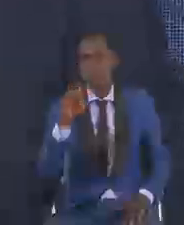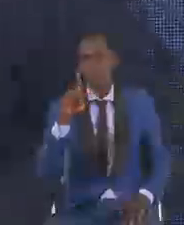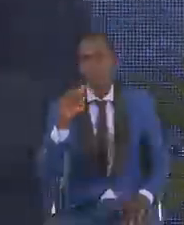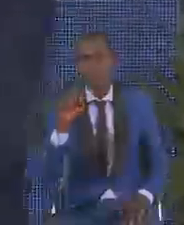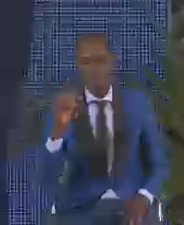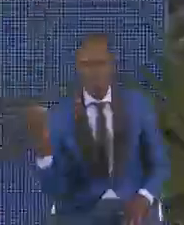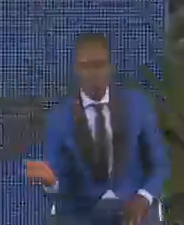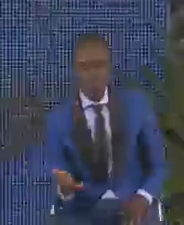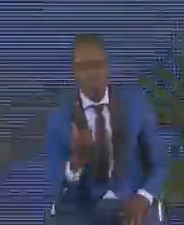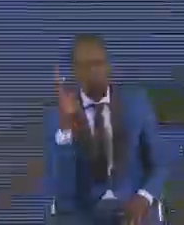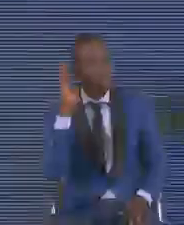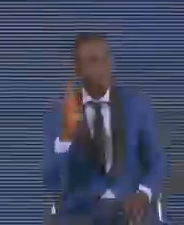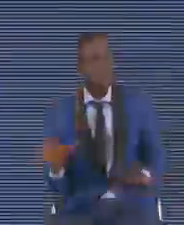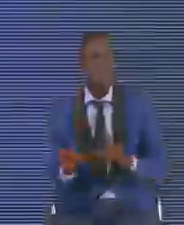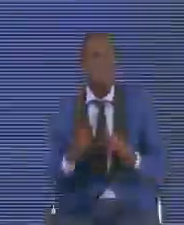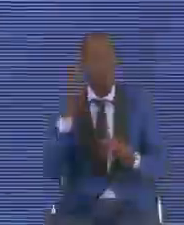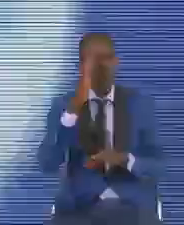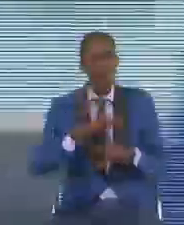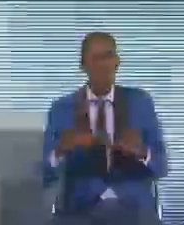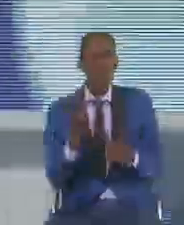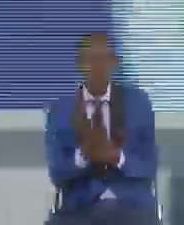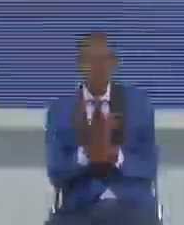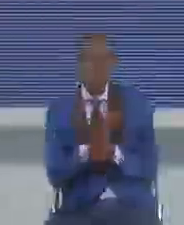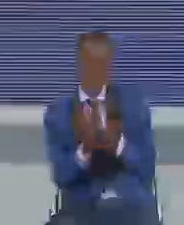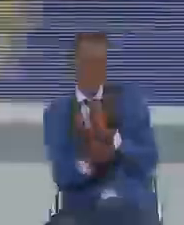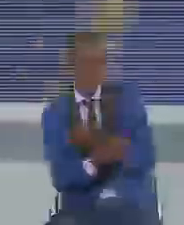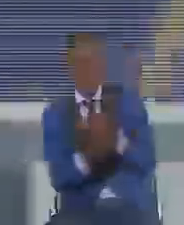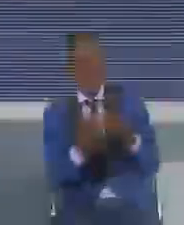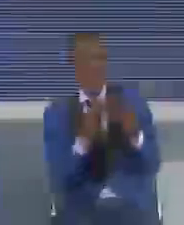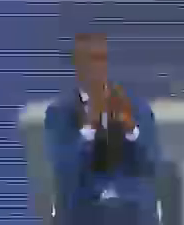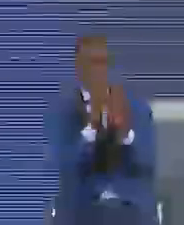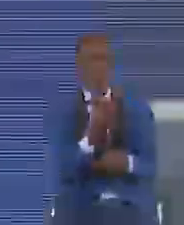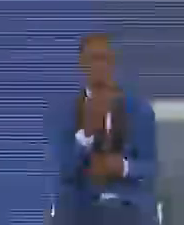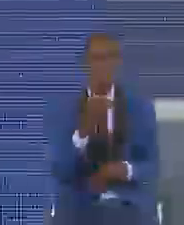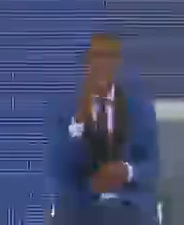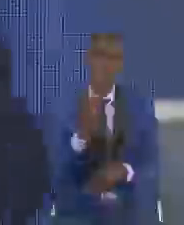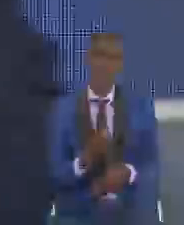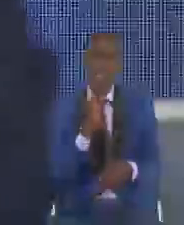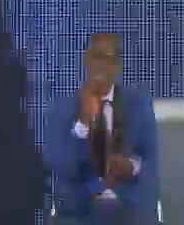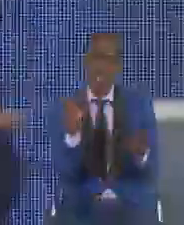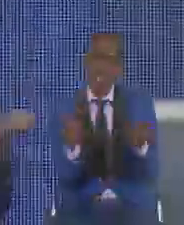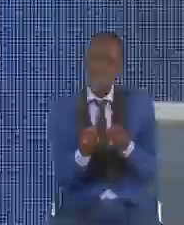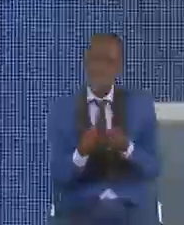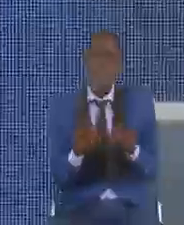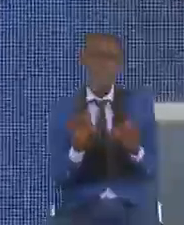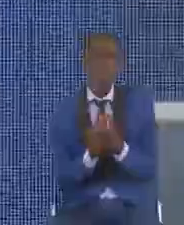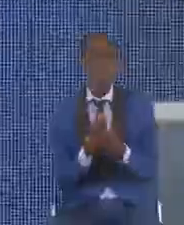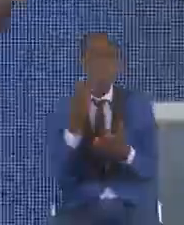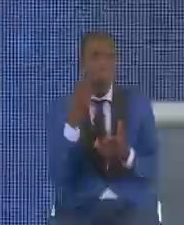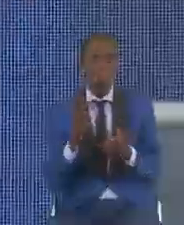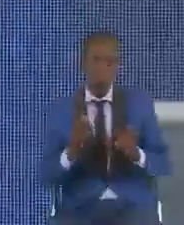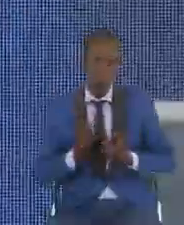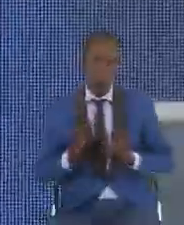one day. Why don't you switch over? The gift of God is like that. You know, the human nature, the